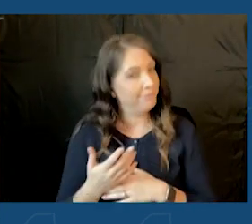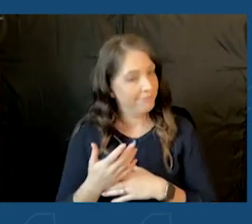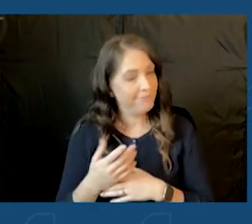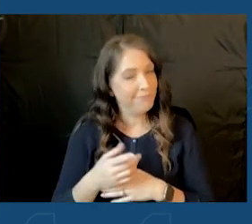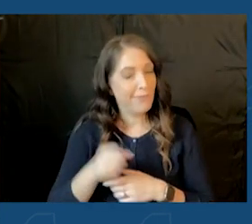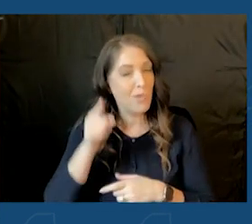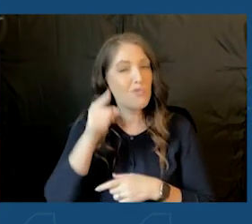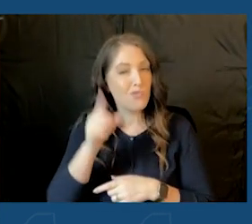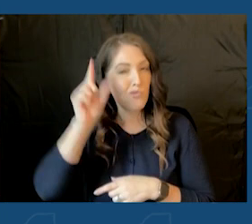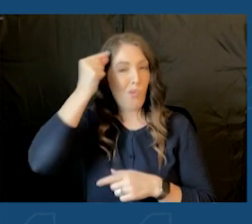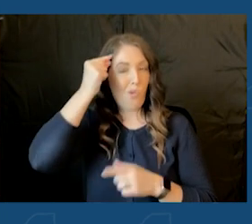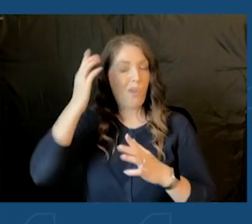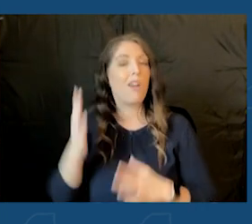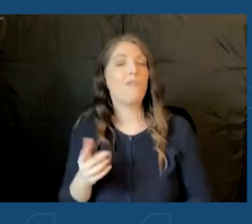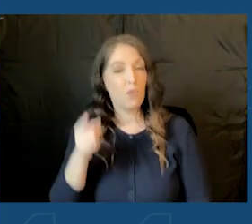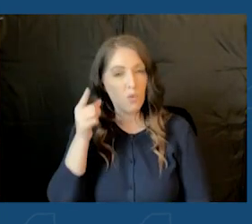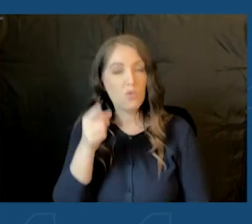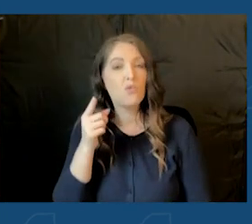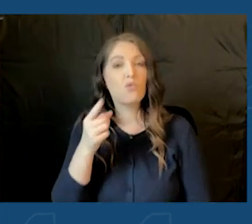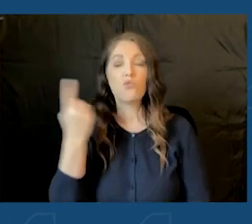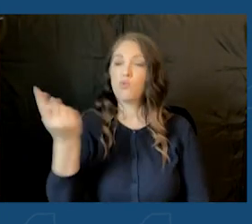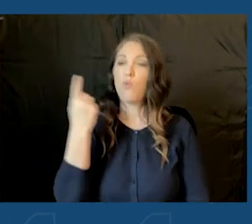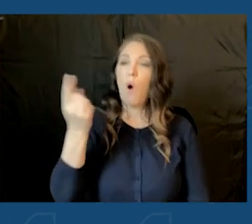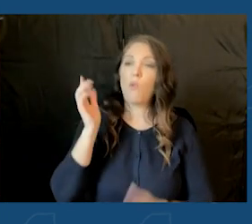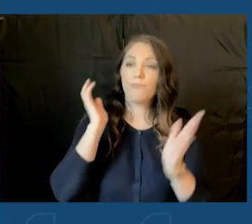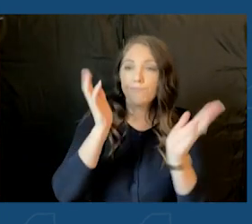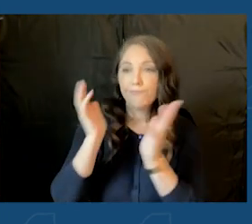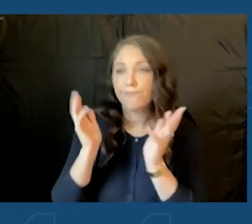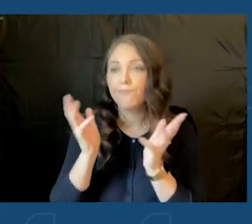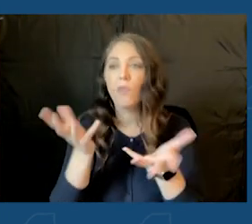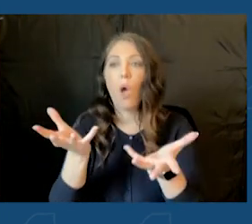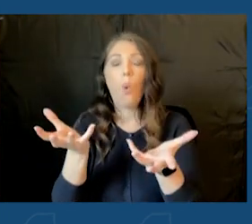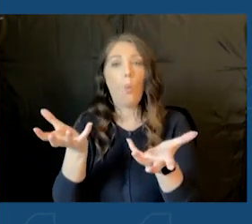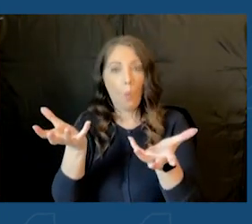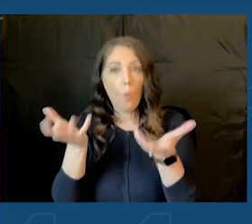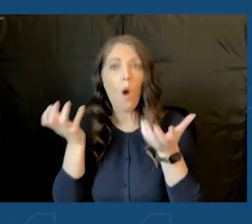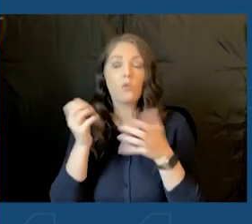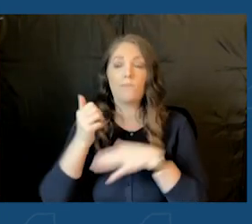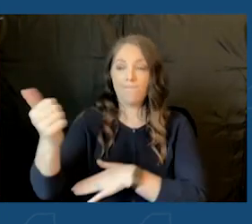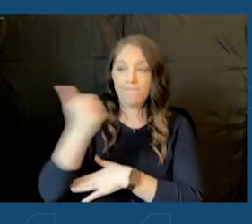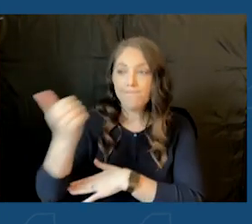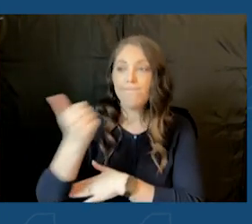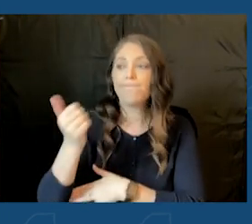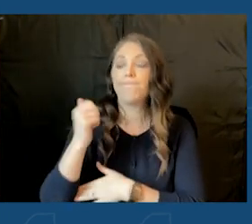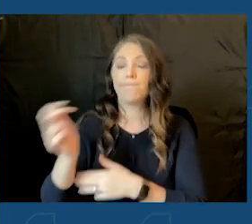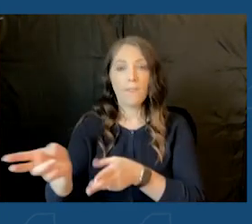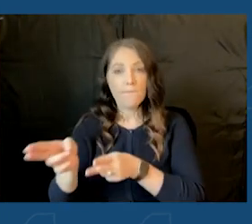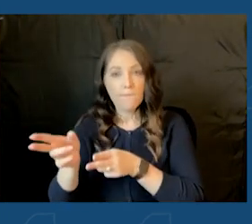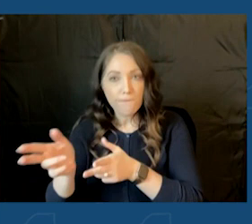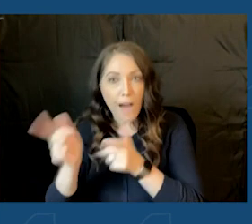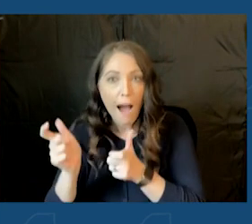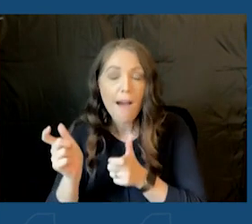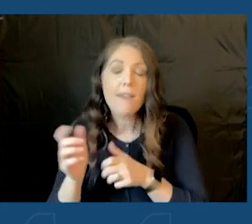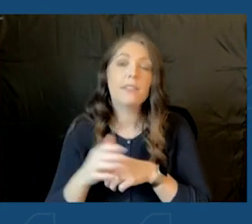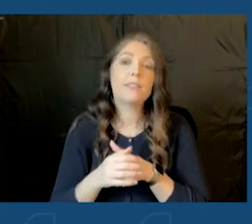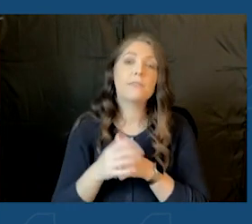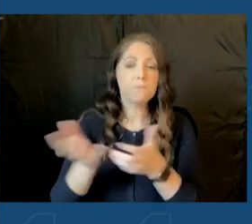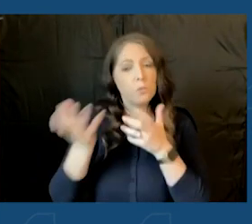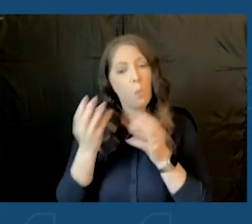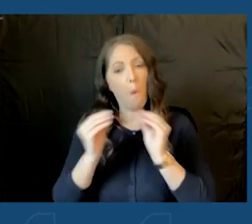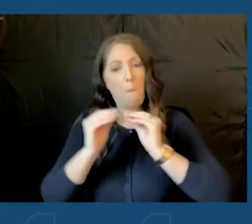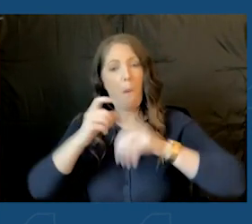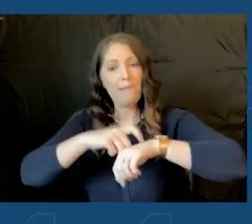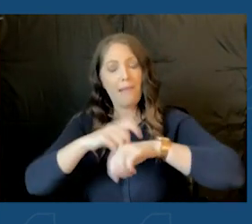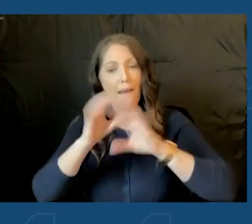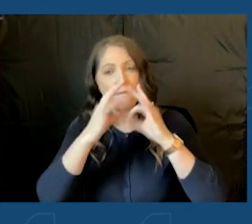know you always talk about how you want to make mass transit commuting faster and more convenient so parents can have more time with their children and their families.